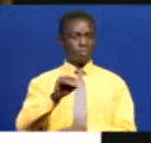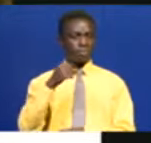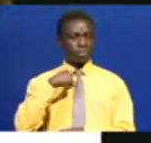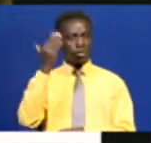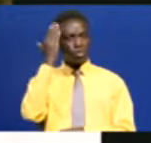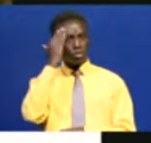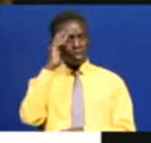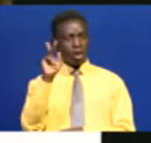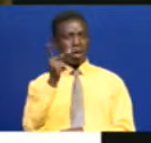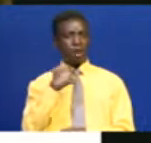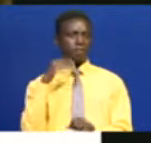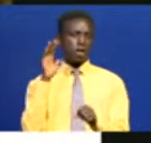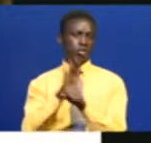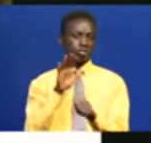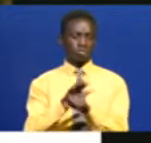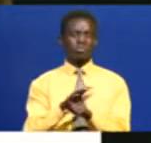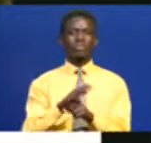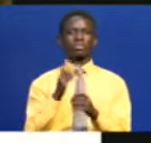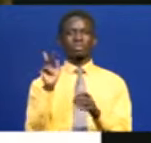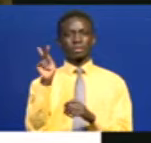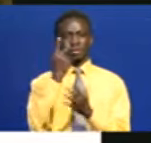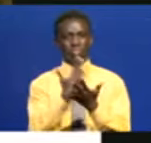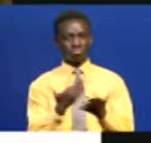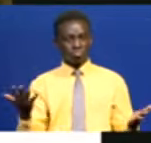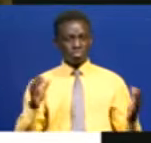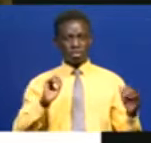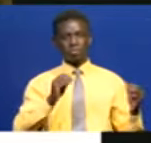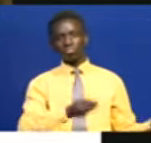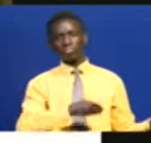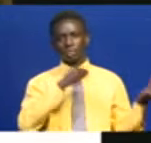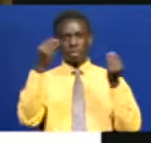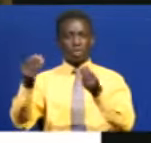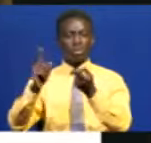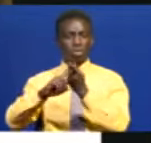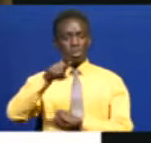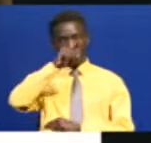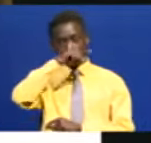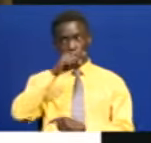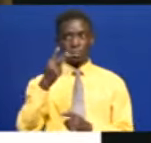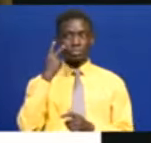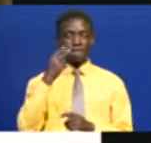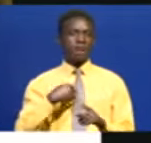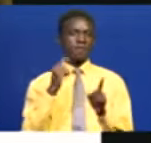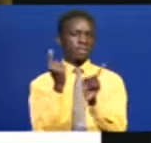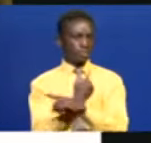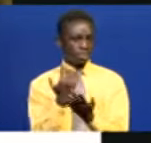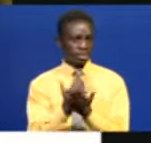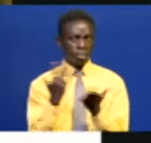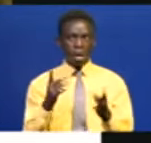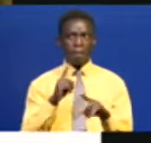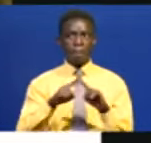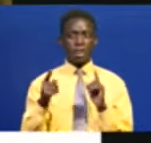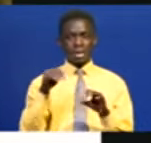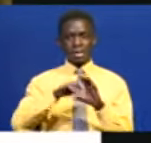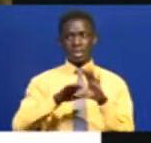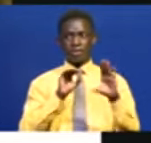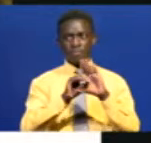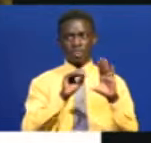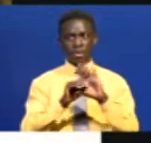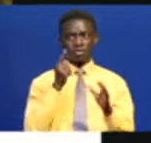products they can send you, they can export to Turkey. It's a different way near the investment.